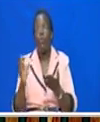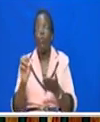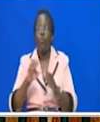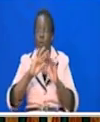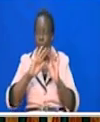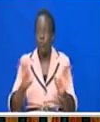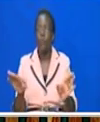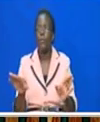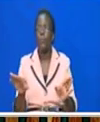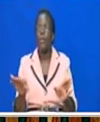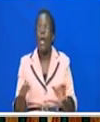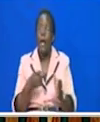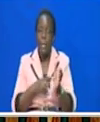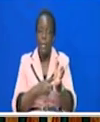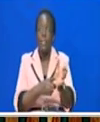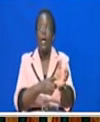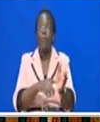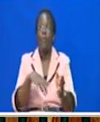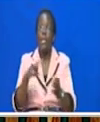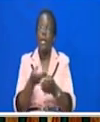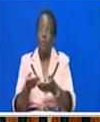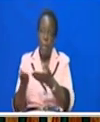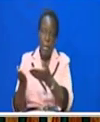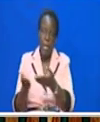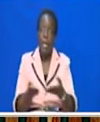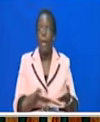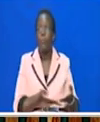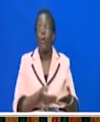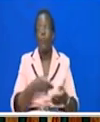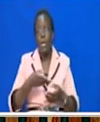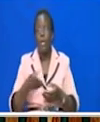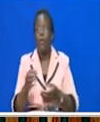resisted. An example of those that collaborated, we give the Maasai.